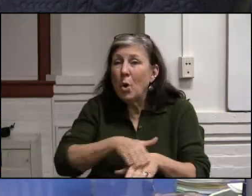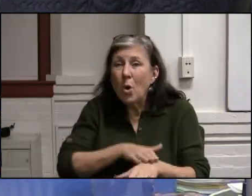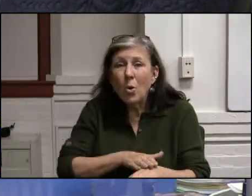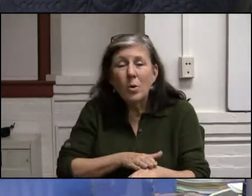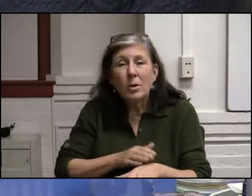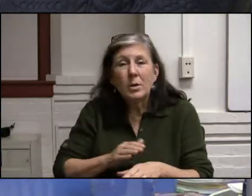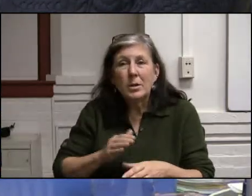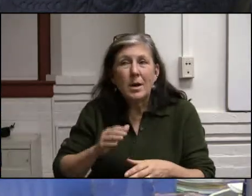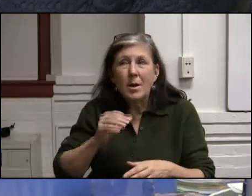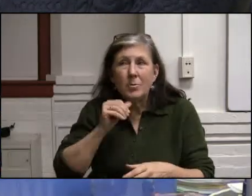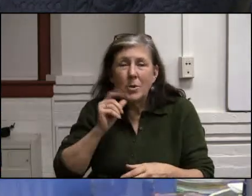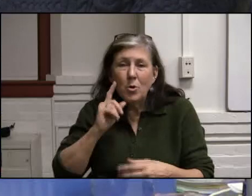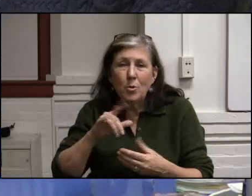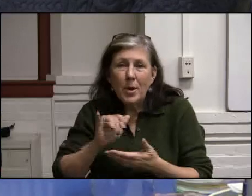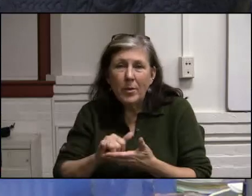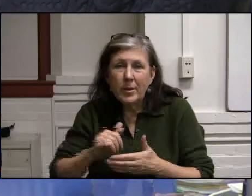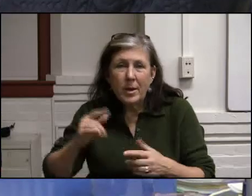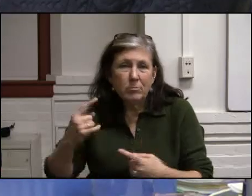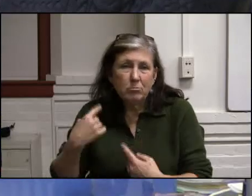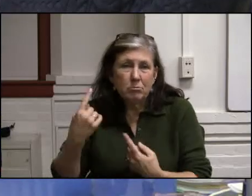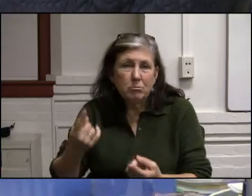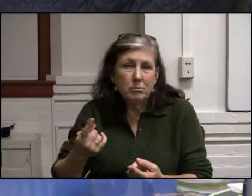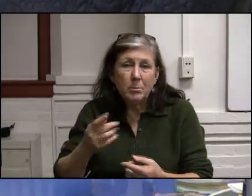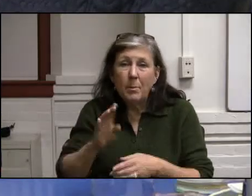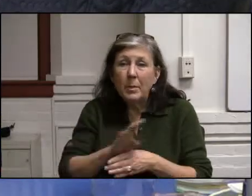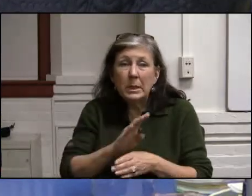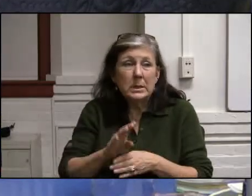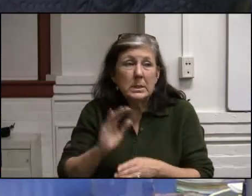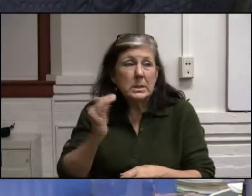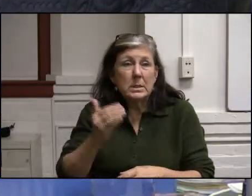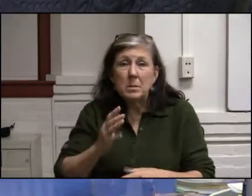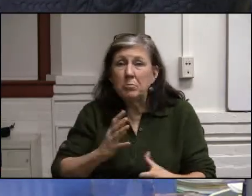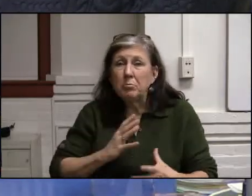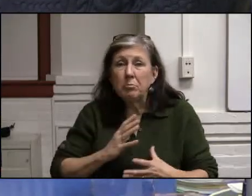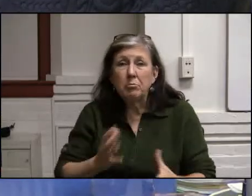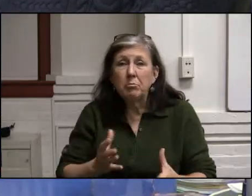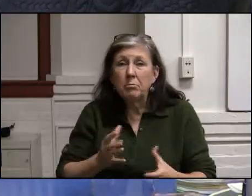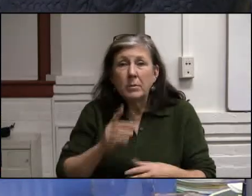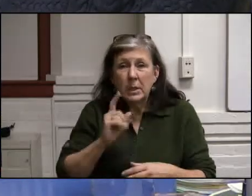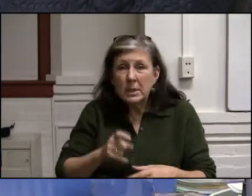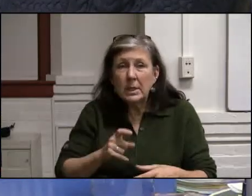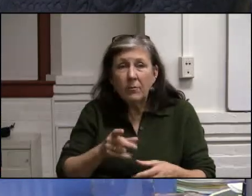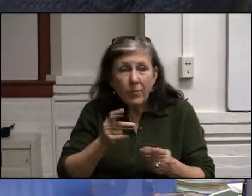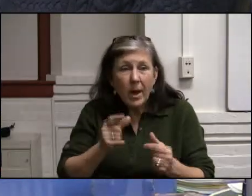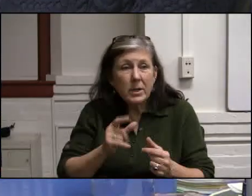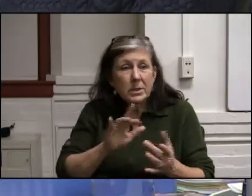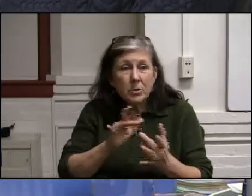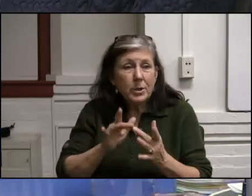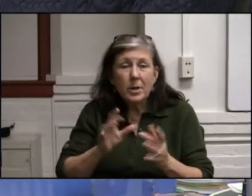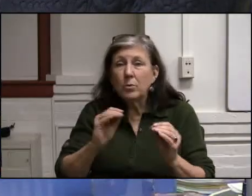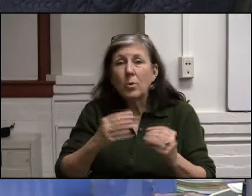not hearing that so far from businesses who need fast internet.